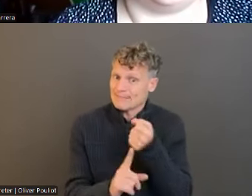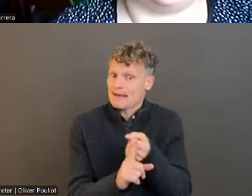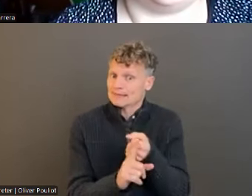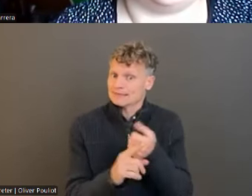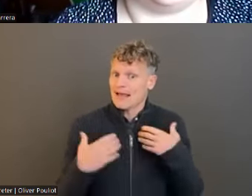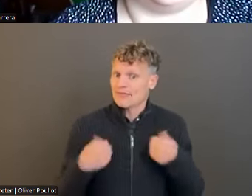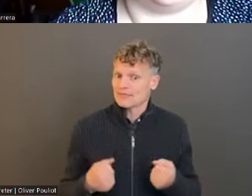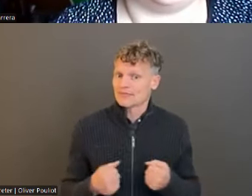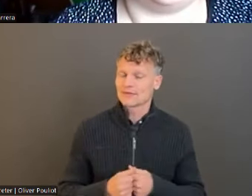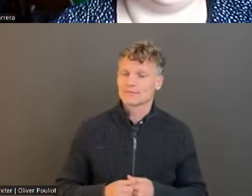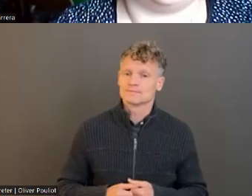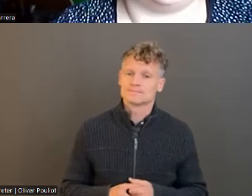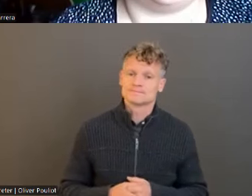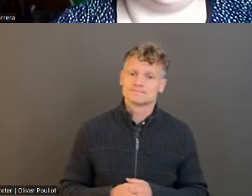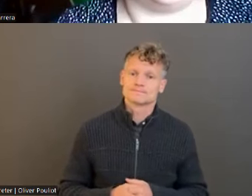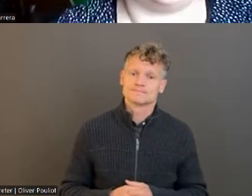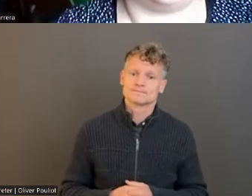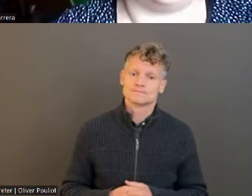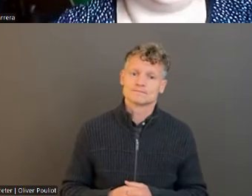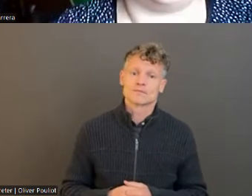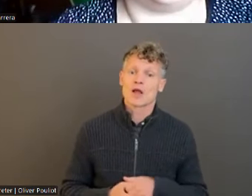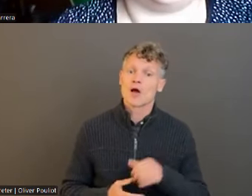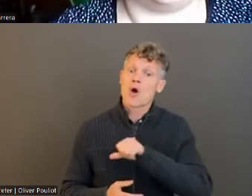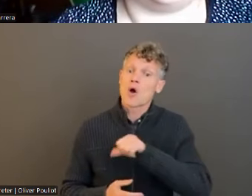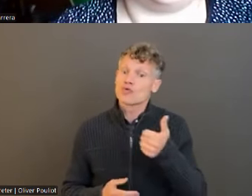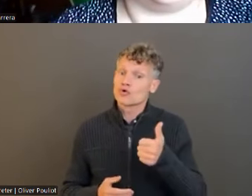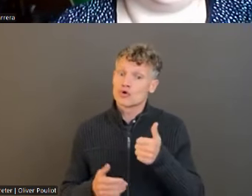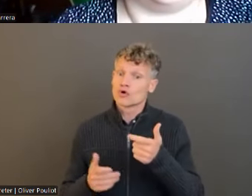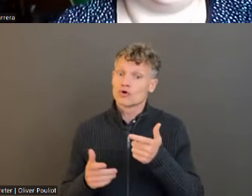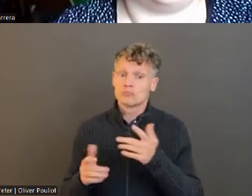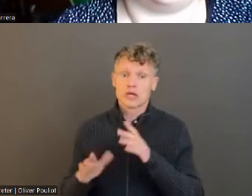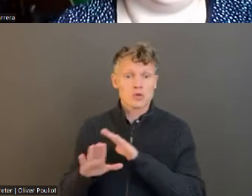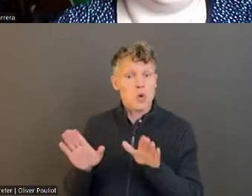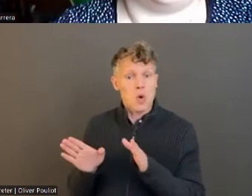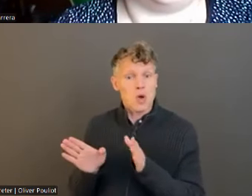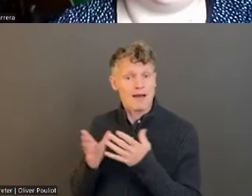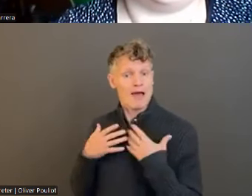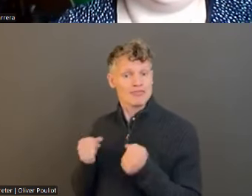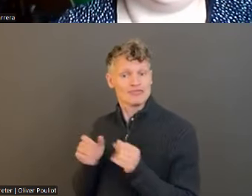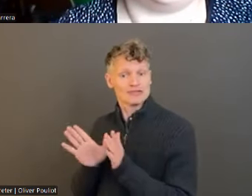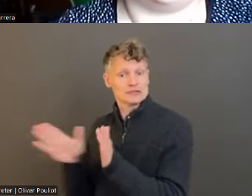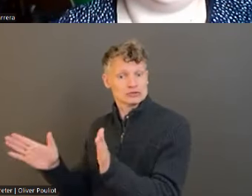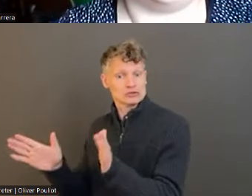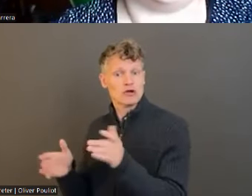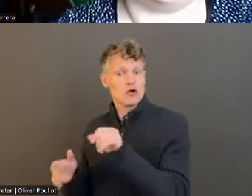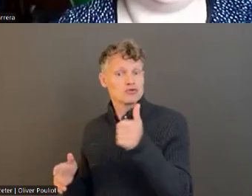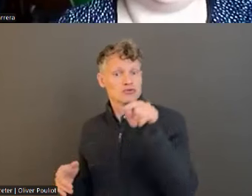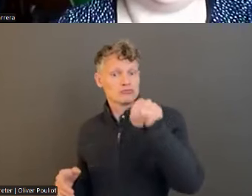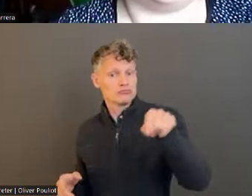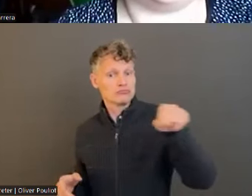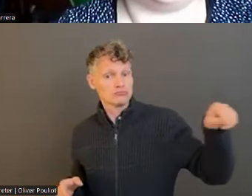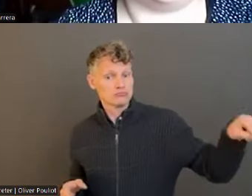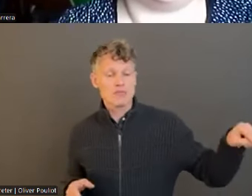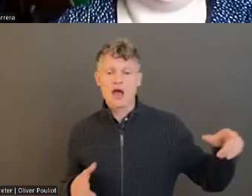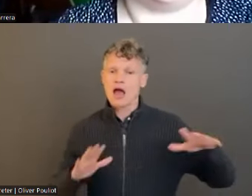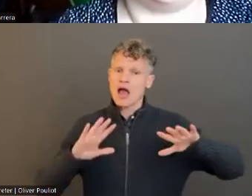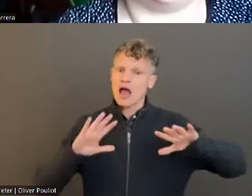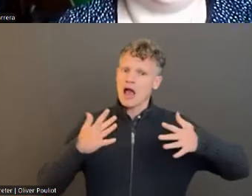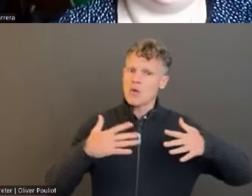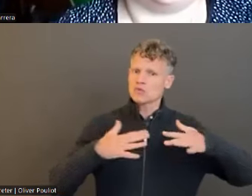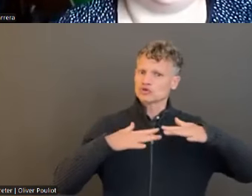Beyond the naming other sectors outside of the health sector, approaching social determinants of health is what